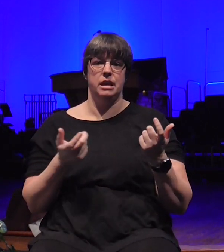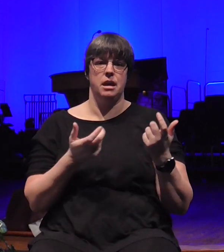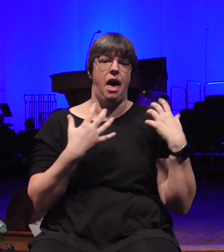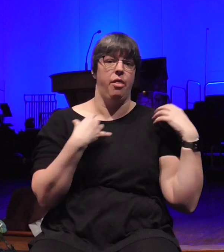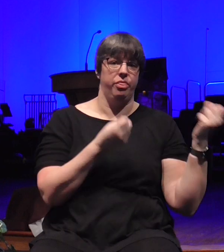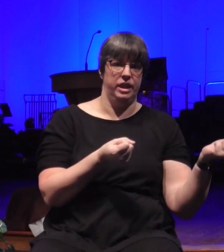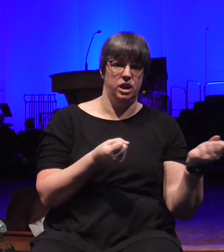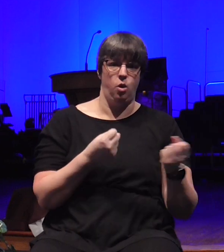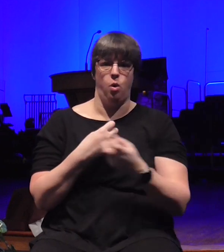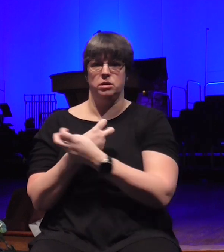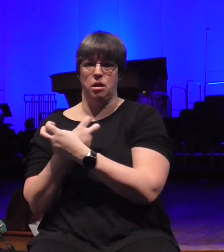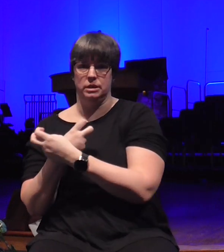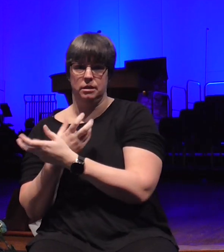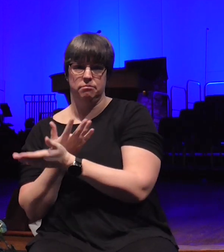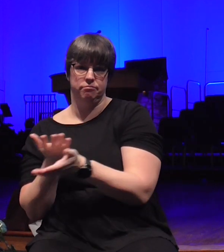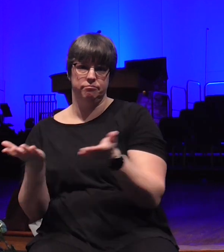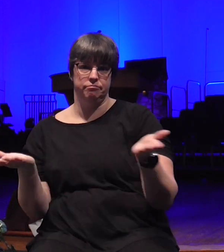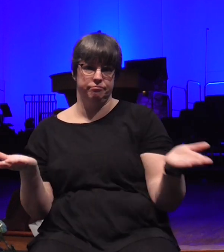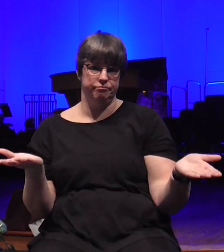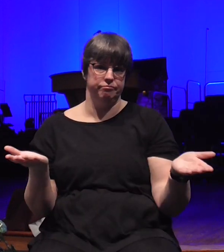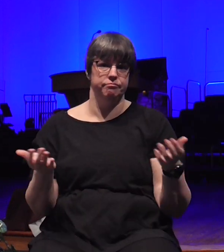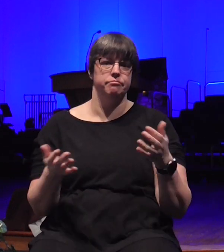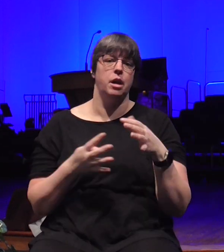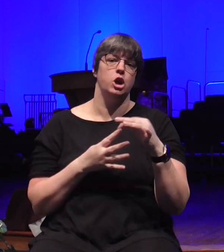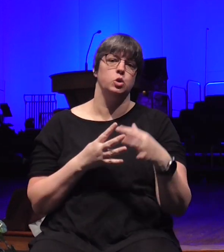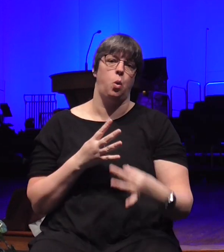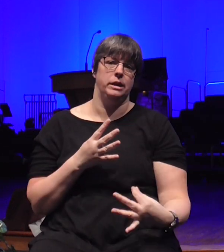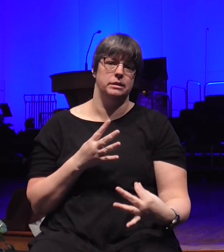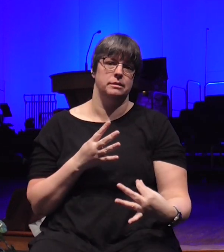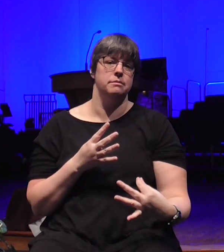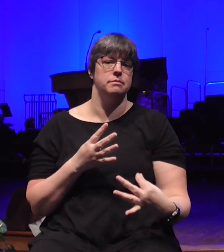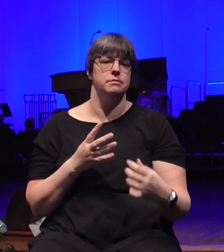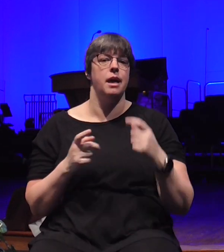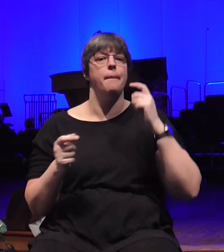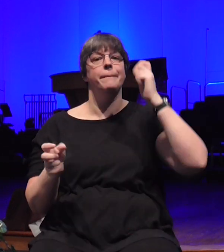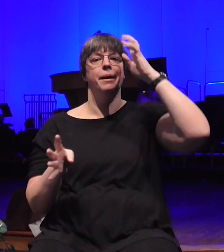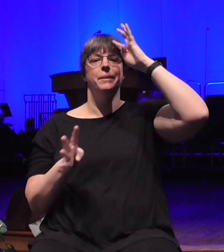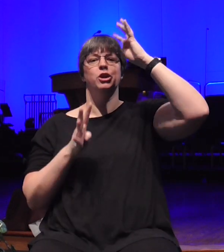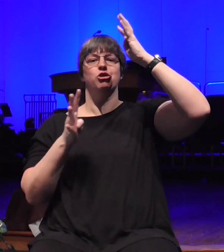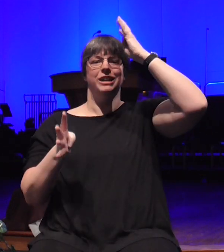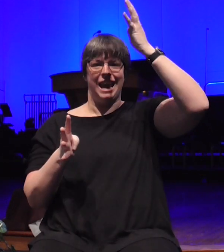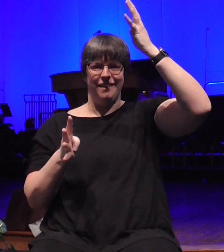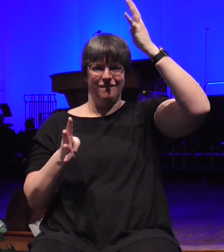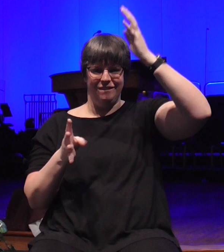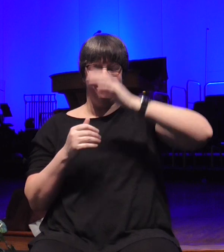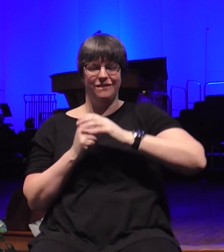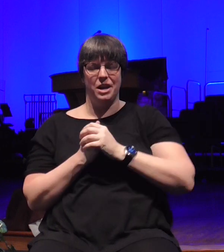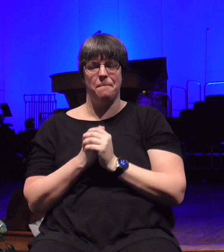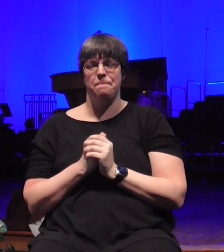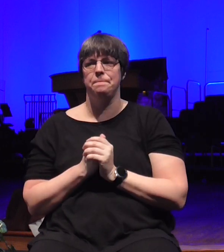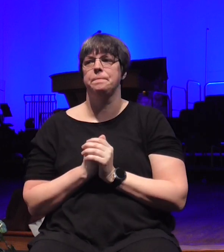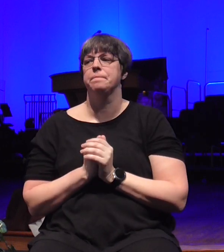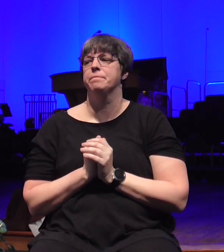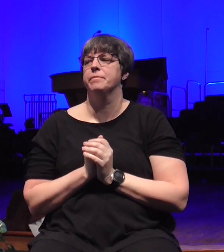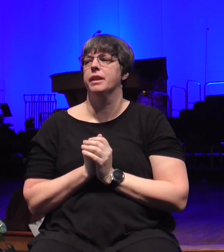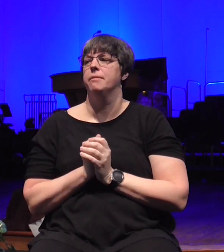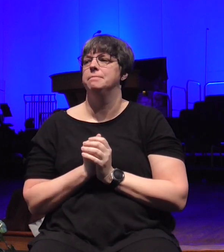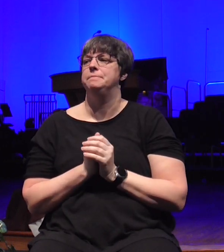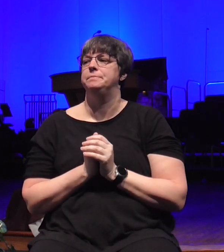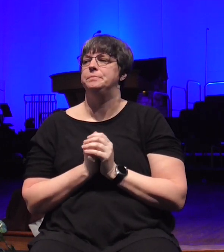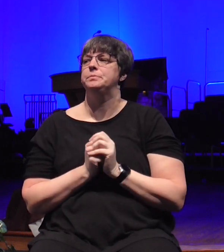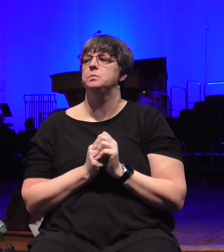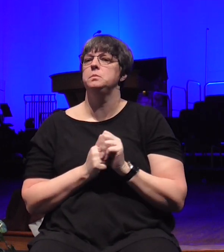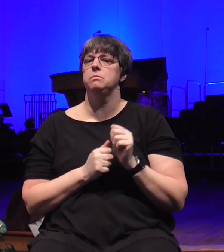toxic? Choose wisely and get creative. Here's a kind of a